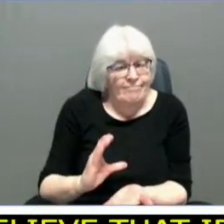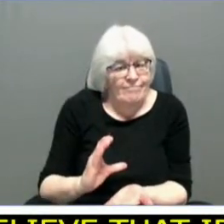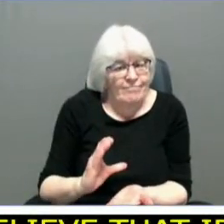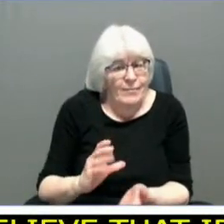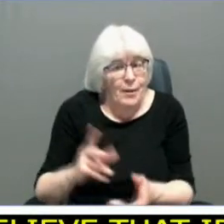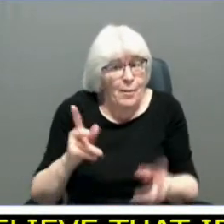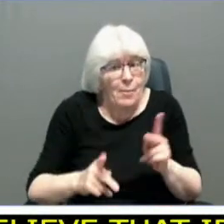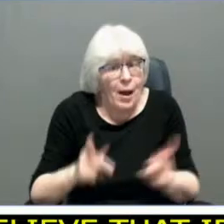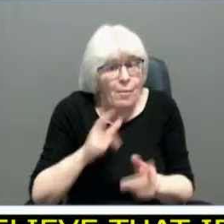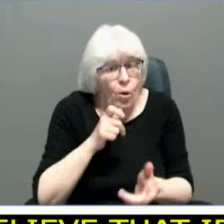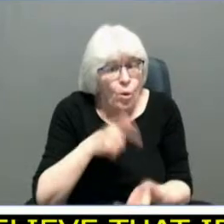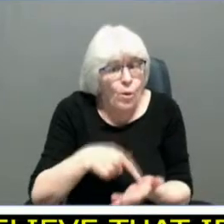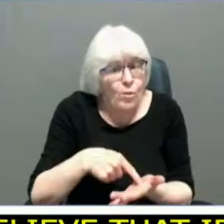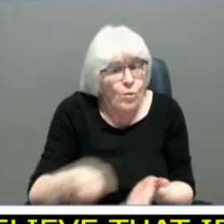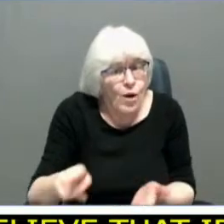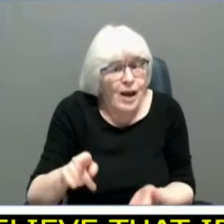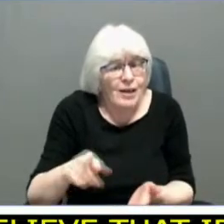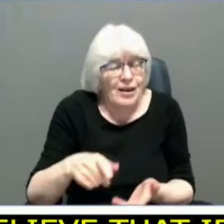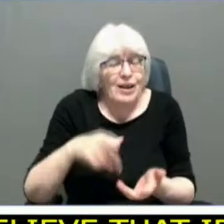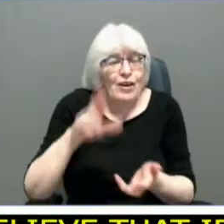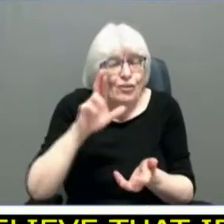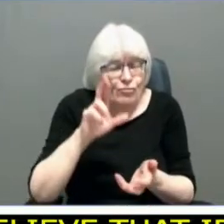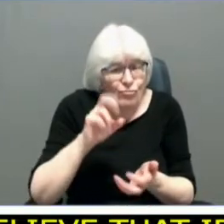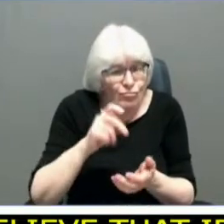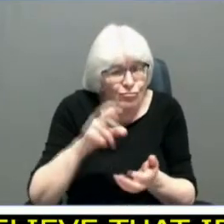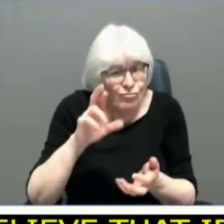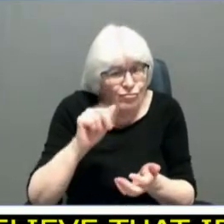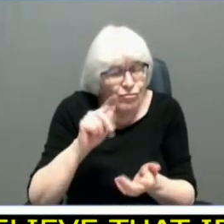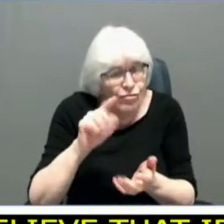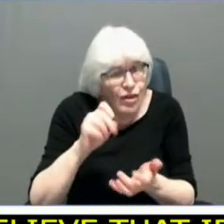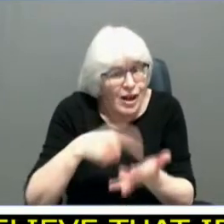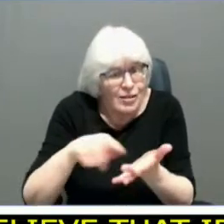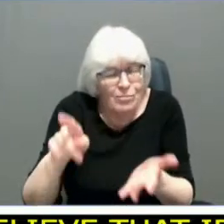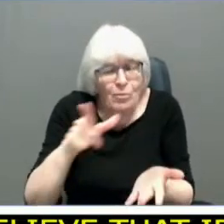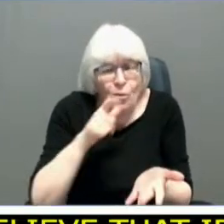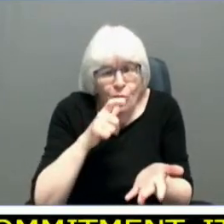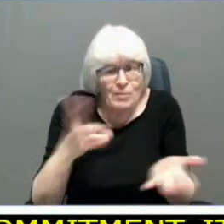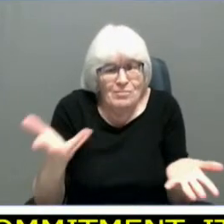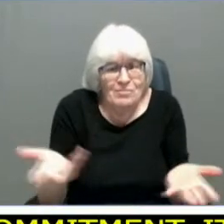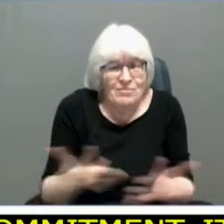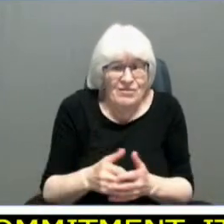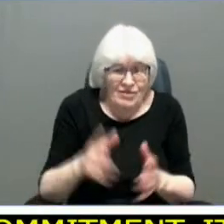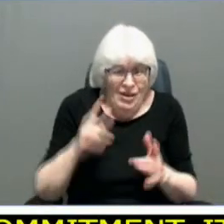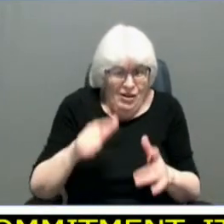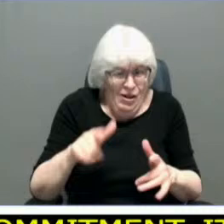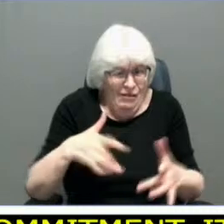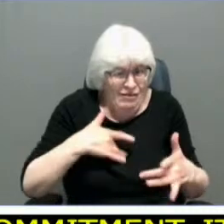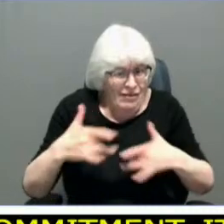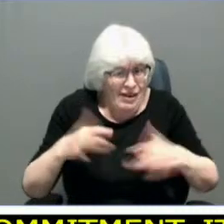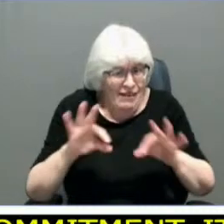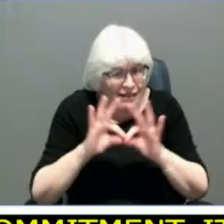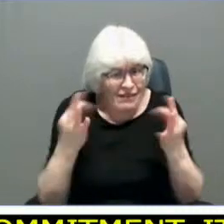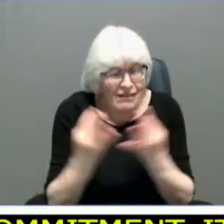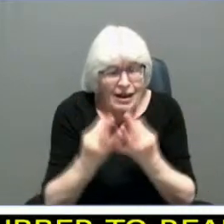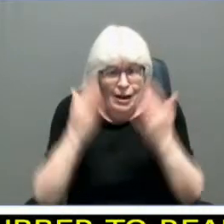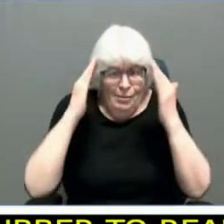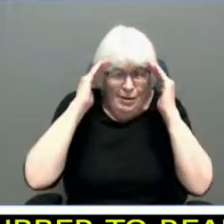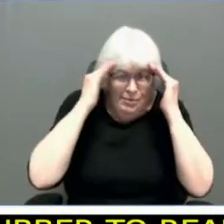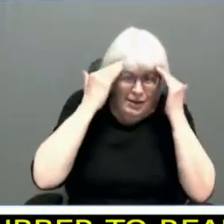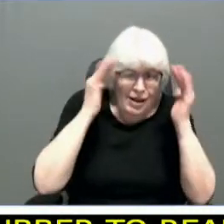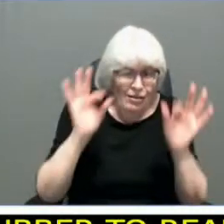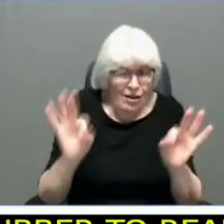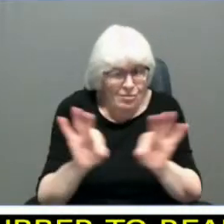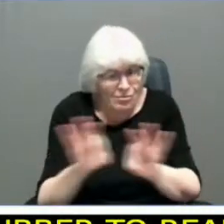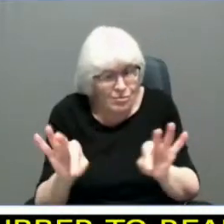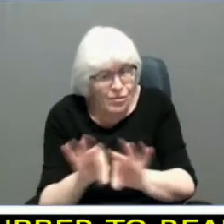are my primary concern for sure. There's a lot of pressure on families right now. We talked about the cost of living already. So these things,